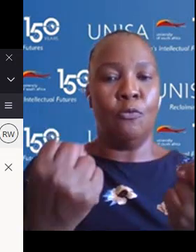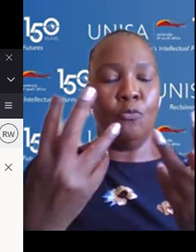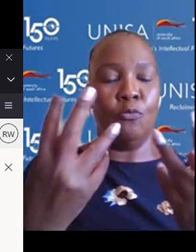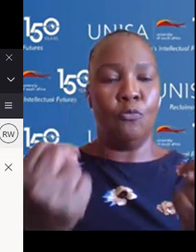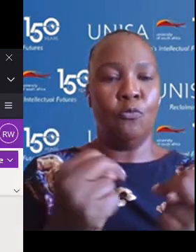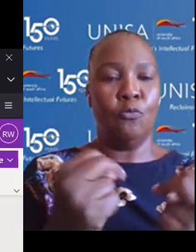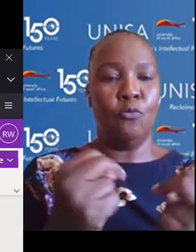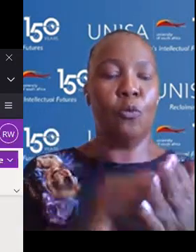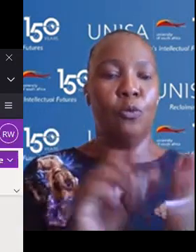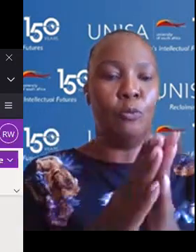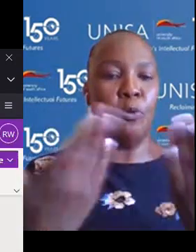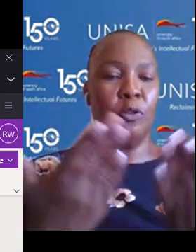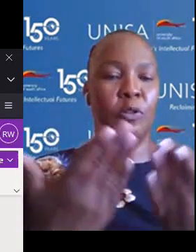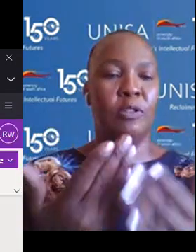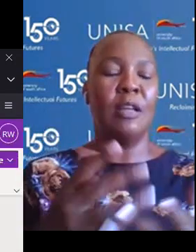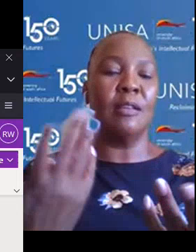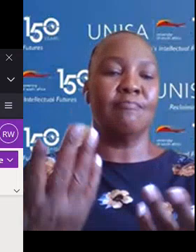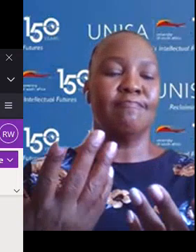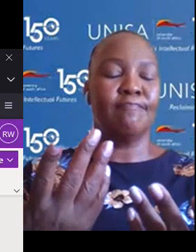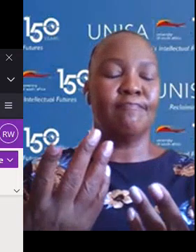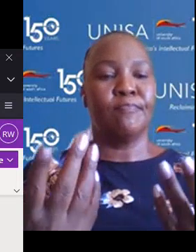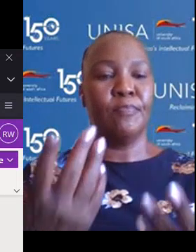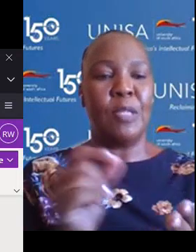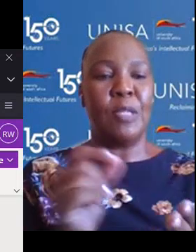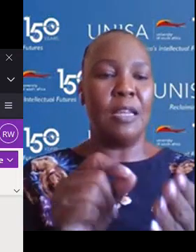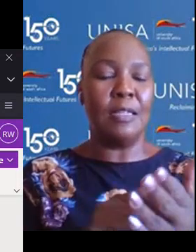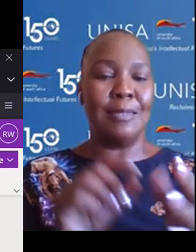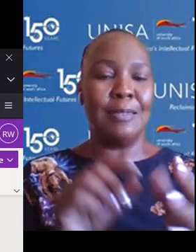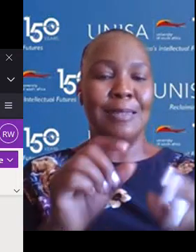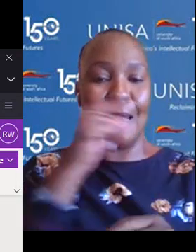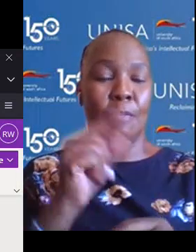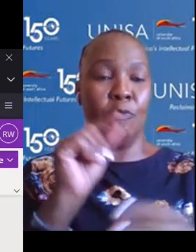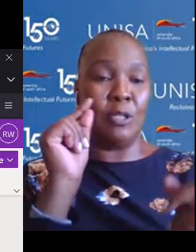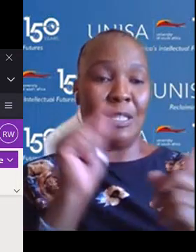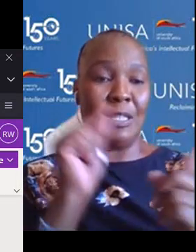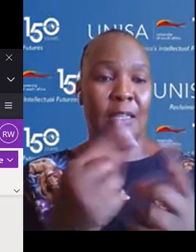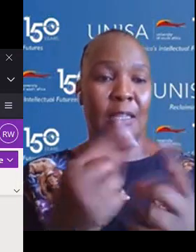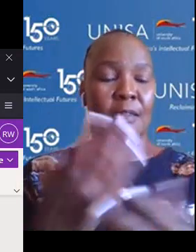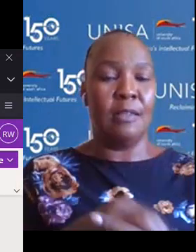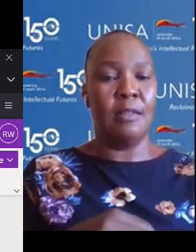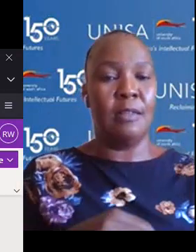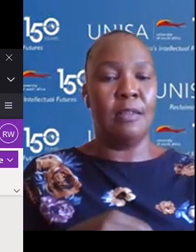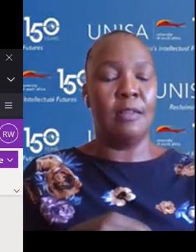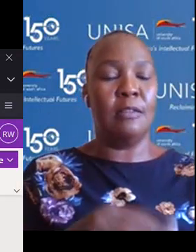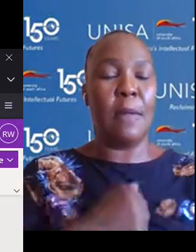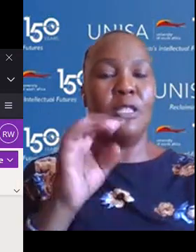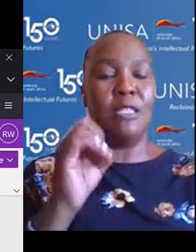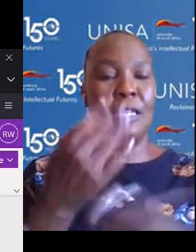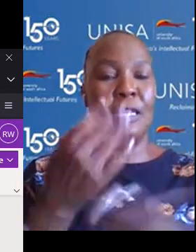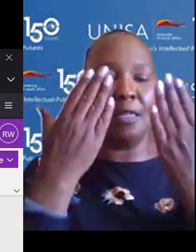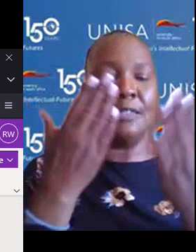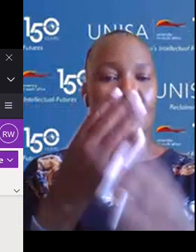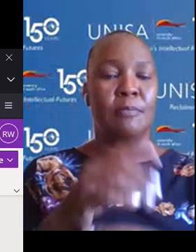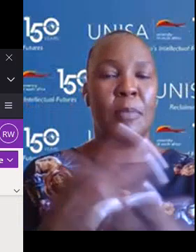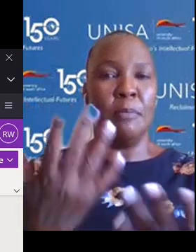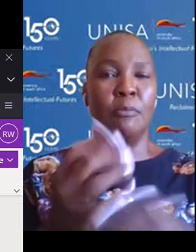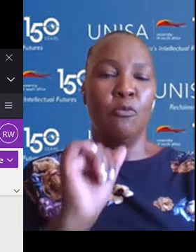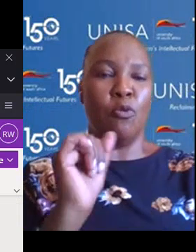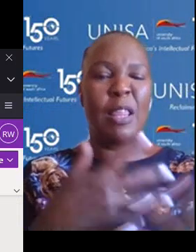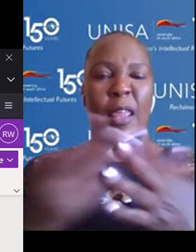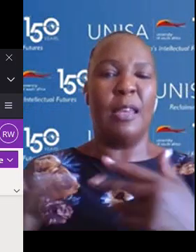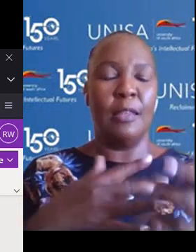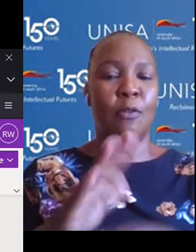notebook, and then also just typed in a name for it. So I'm just called mine UNISA Studies, but you can call yours anything